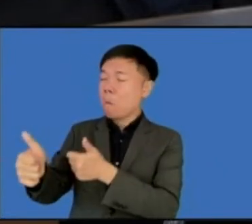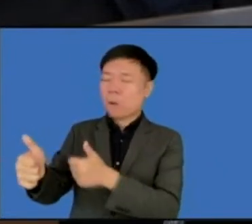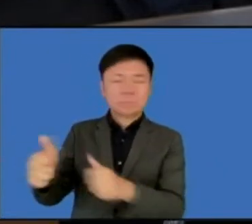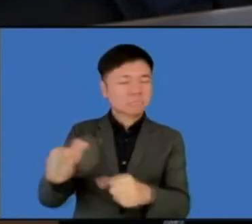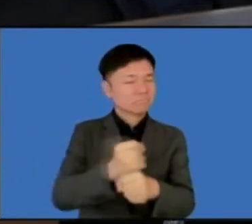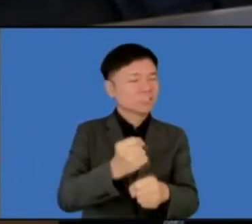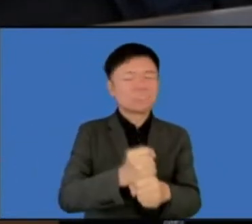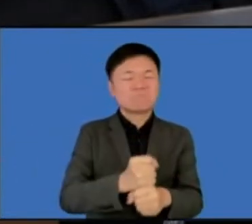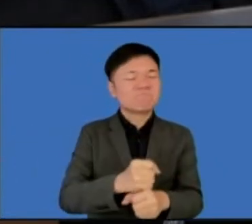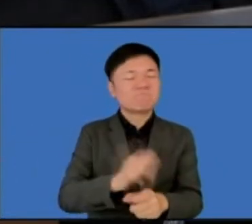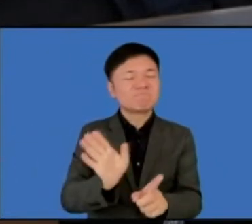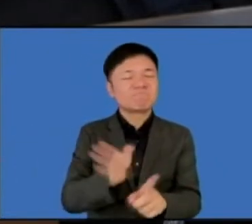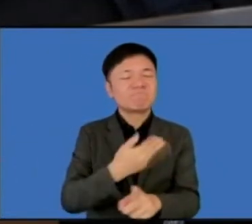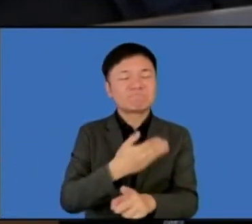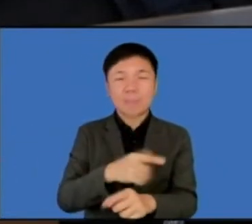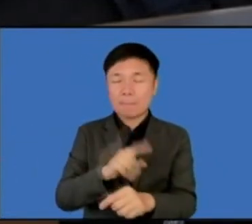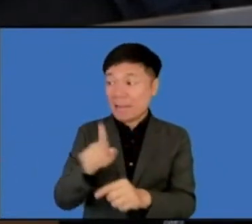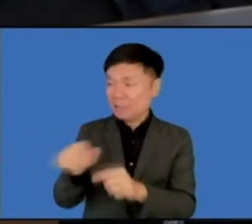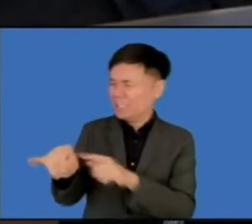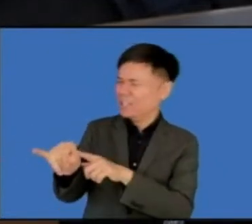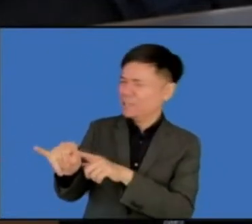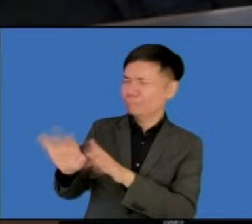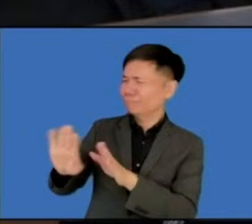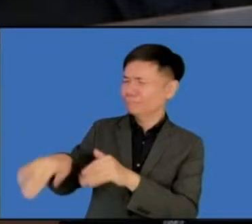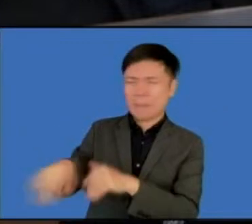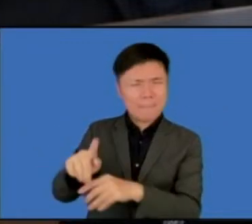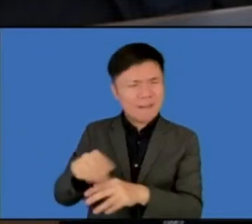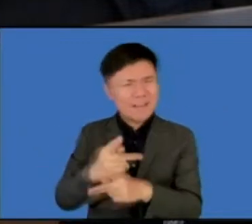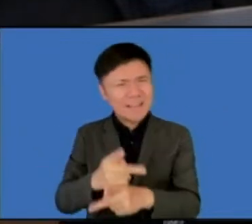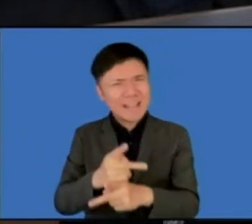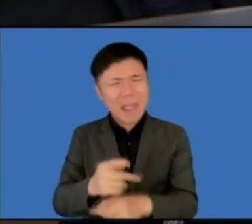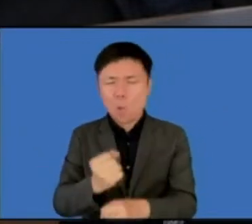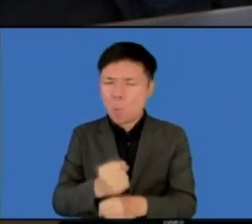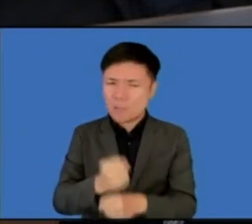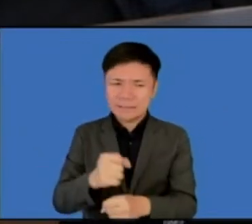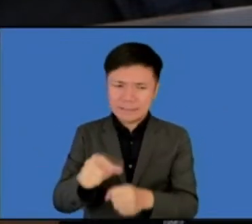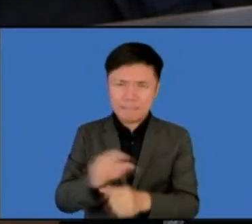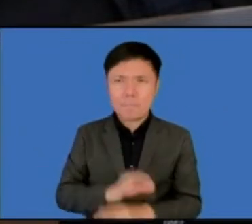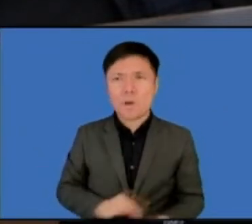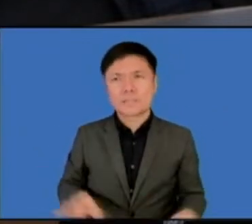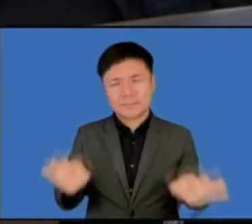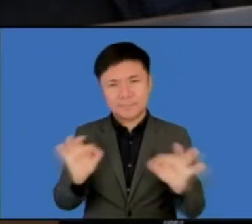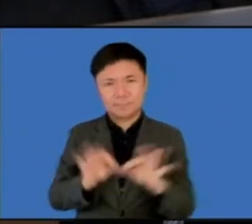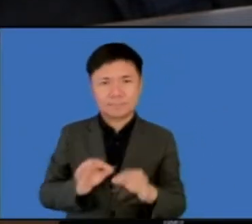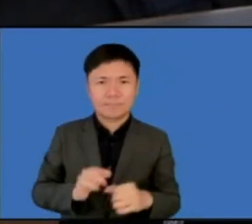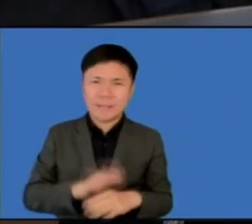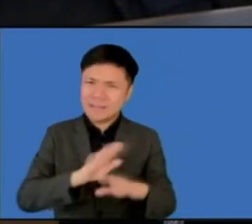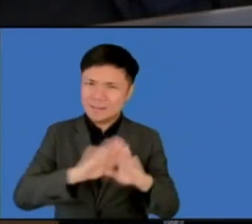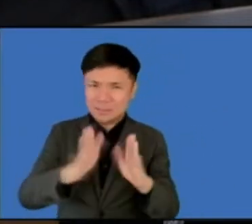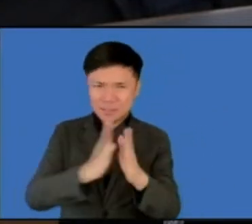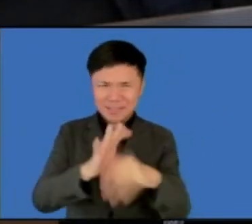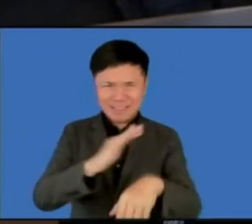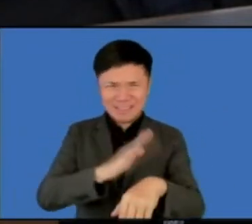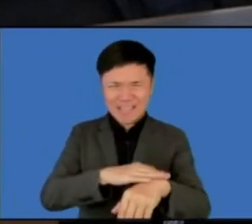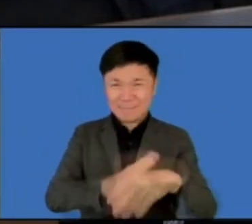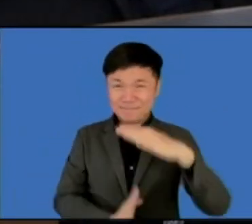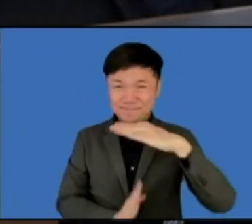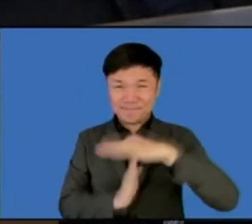We are concerned with how we can increase the value of care work. The global economy continues. The time is over.